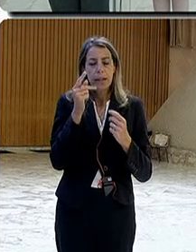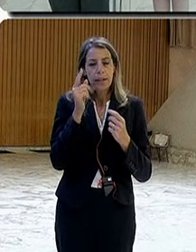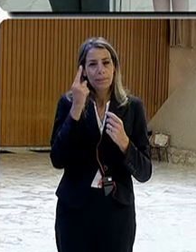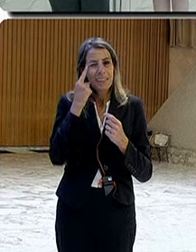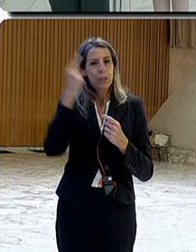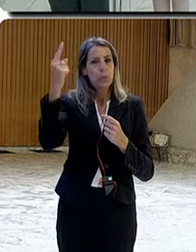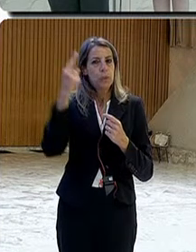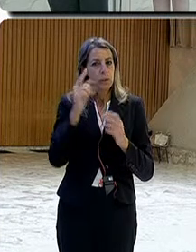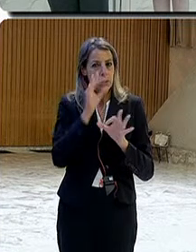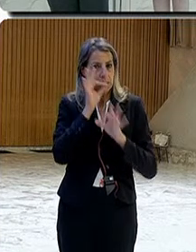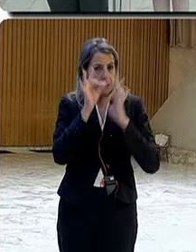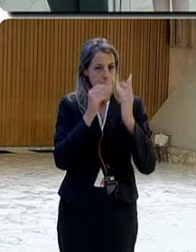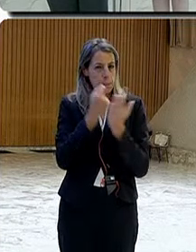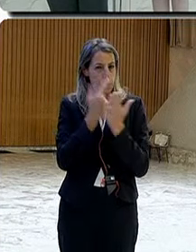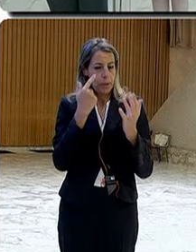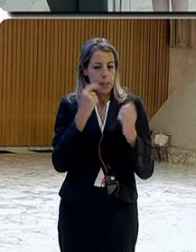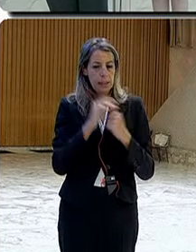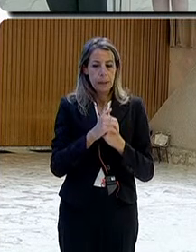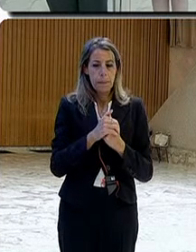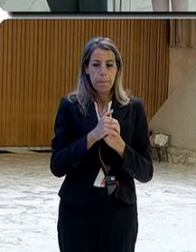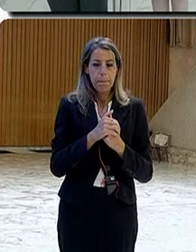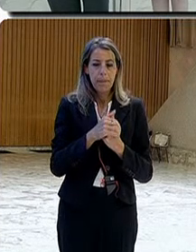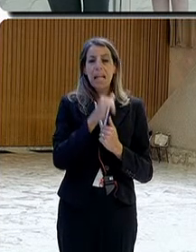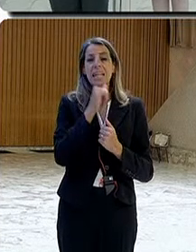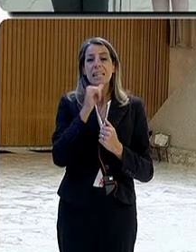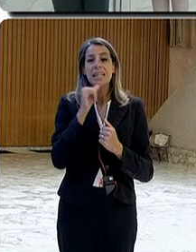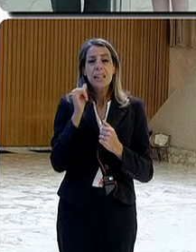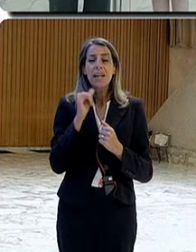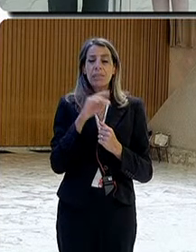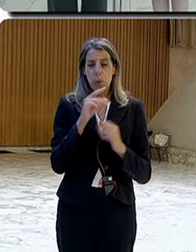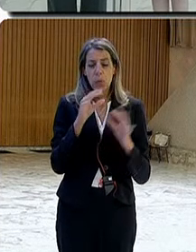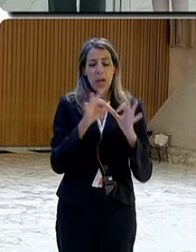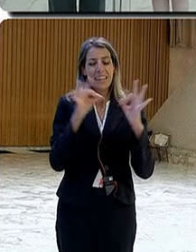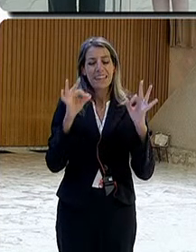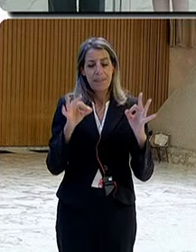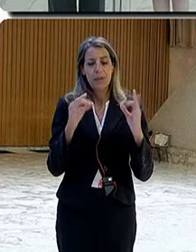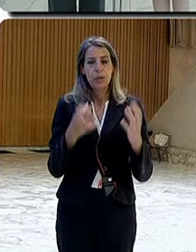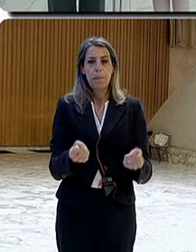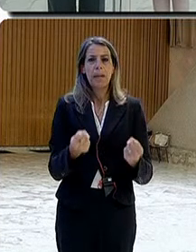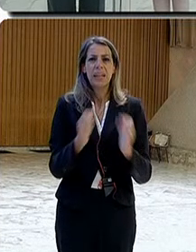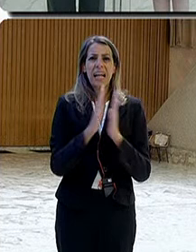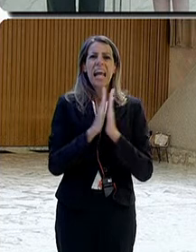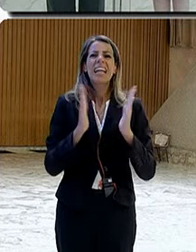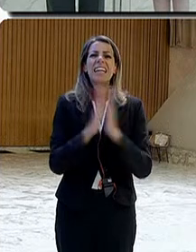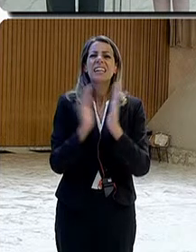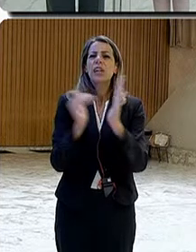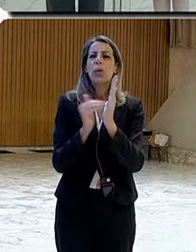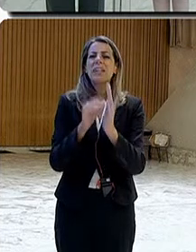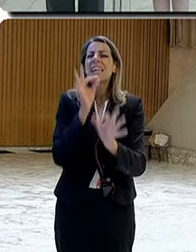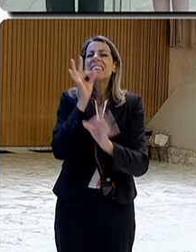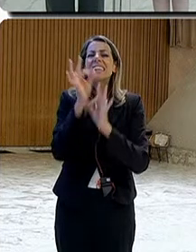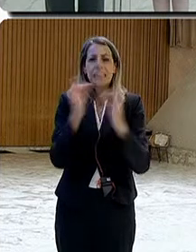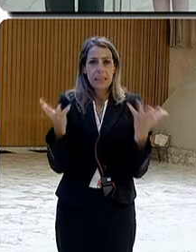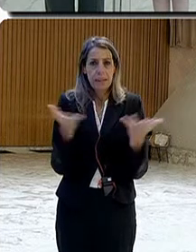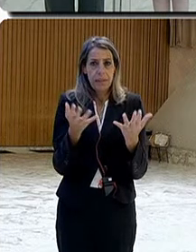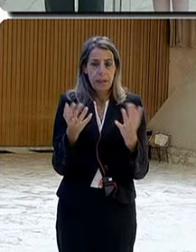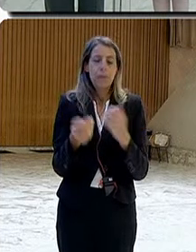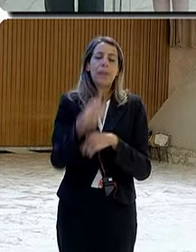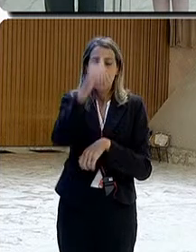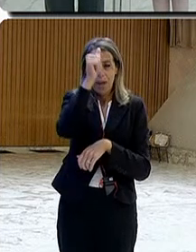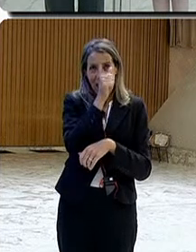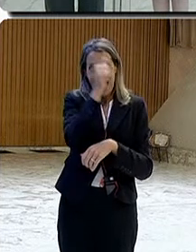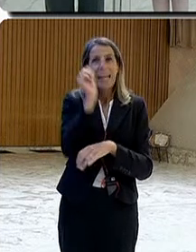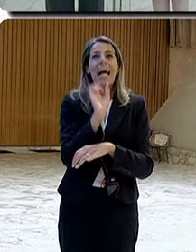the need for a practical definition of the term domestic church. Although the Catechism